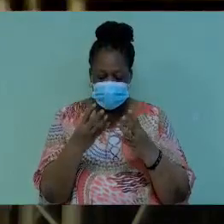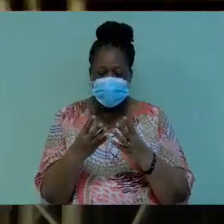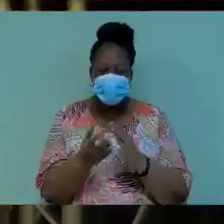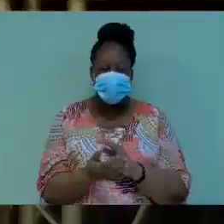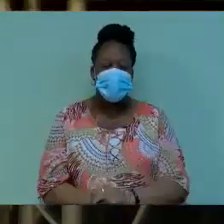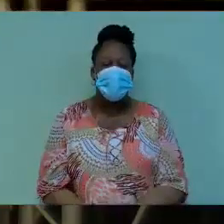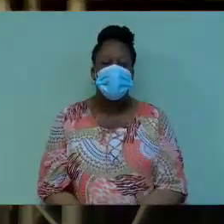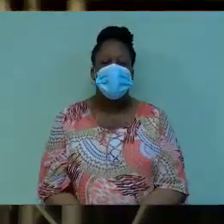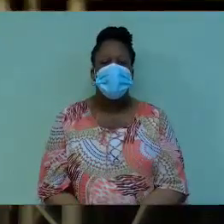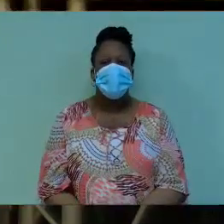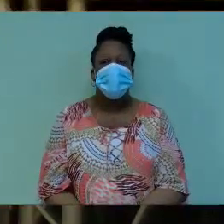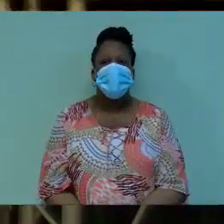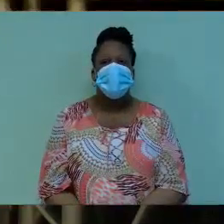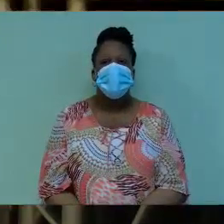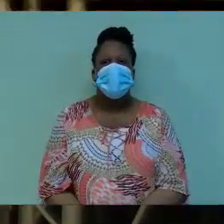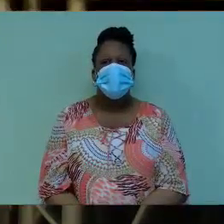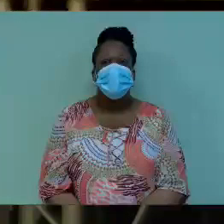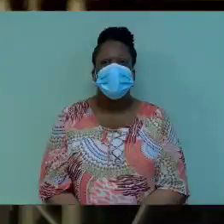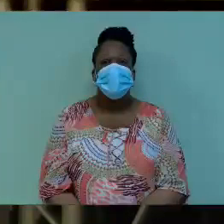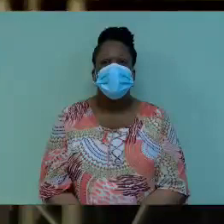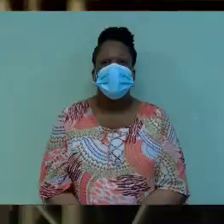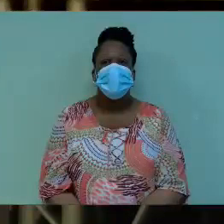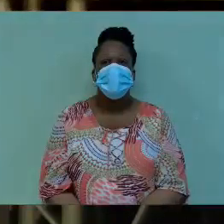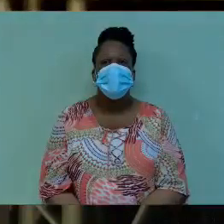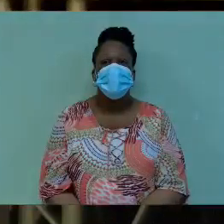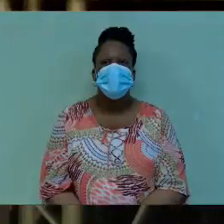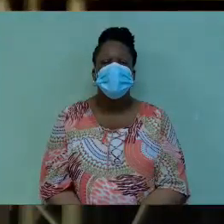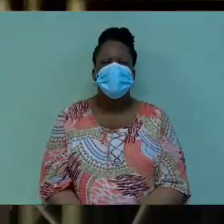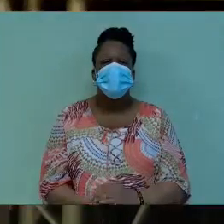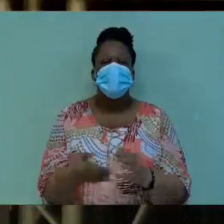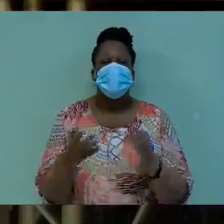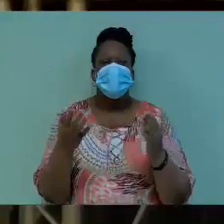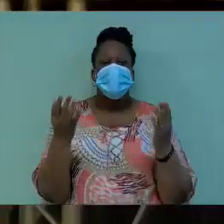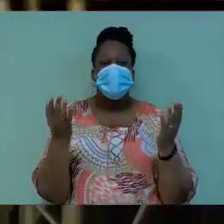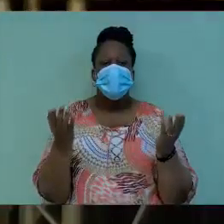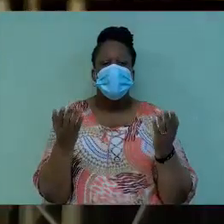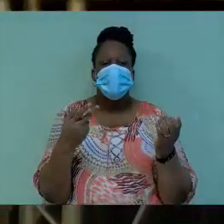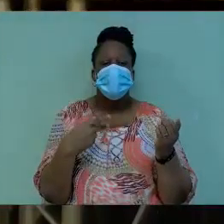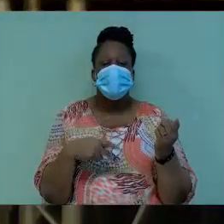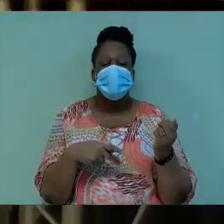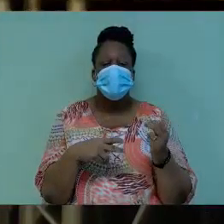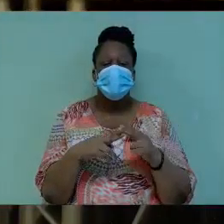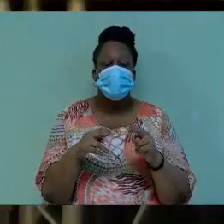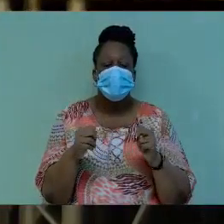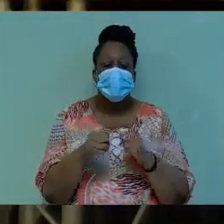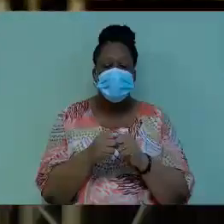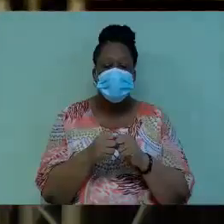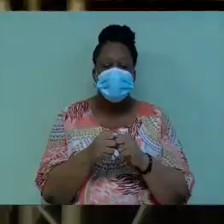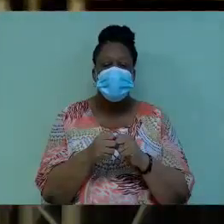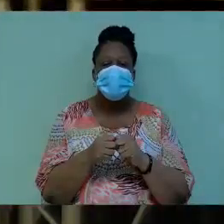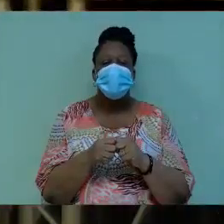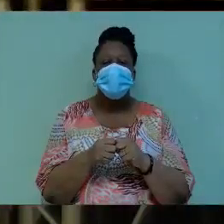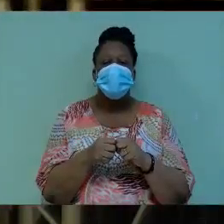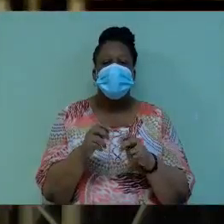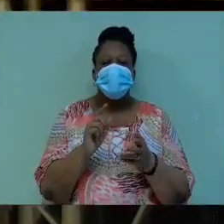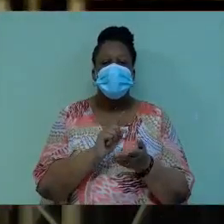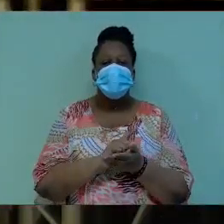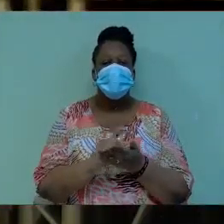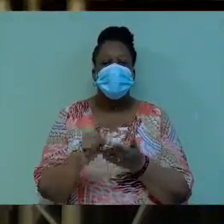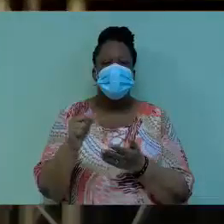The Federation recorded a 69% reduction in major crimes in week 19 of